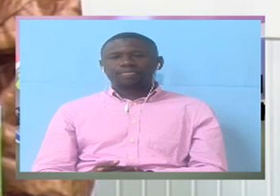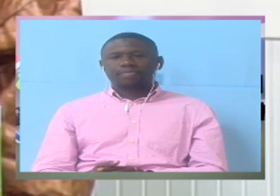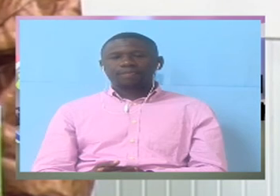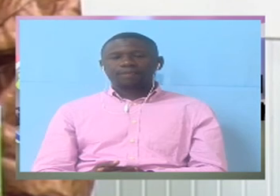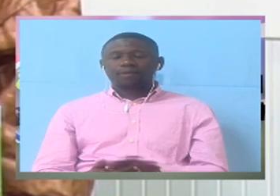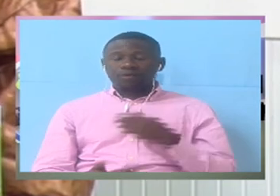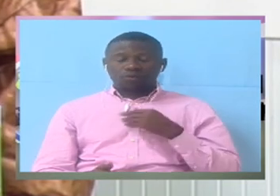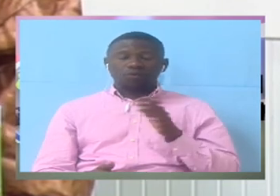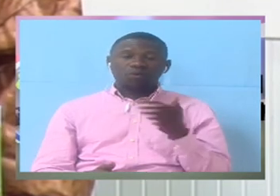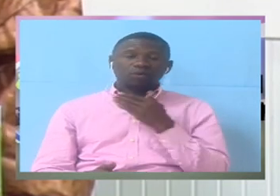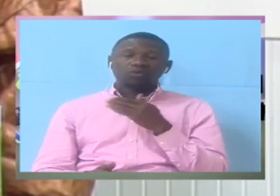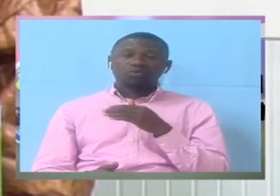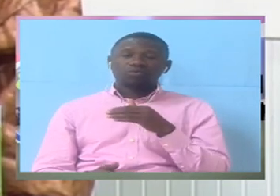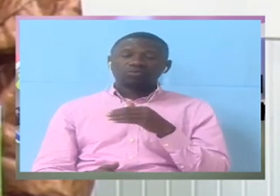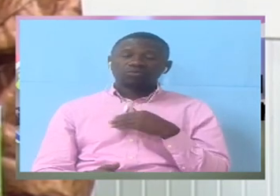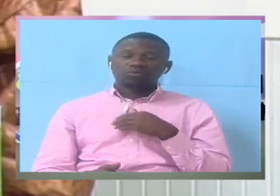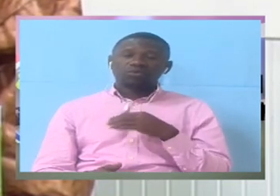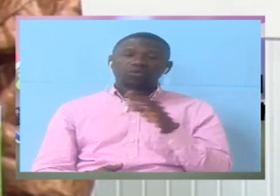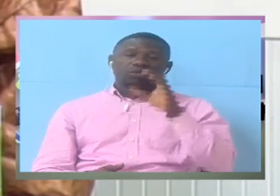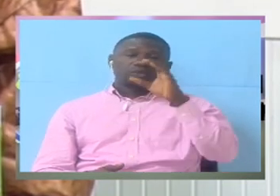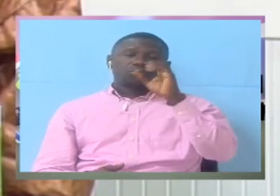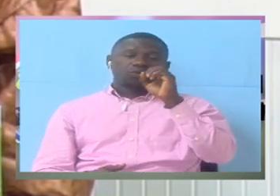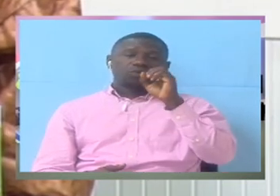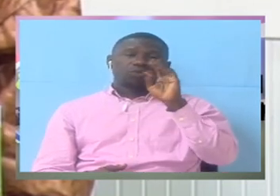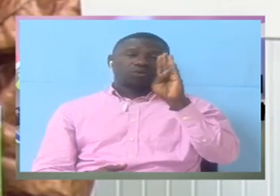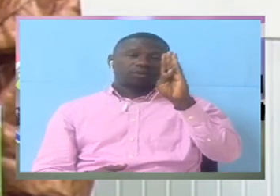We went to Cobra Base.